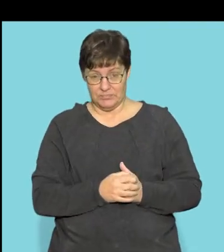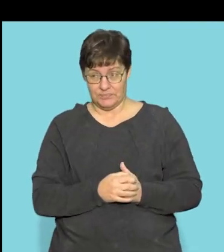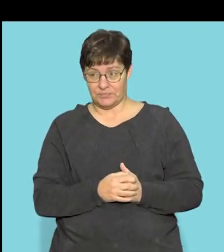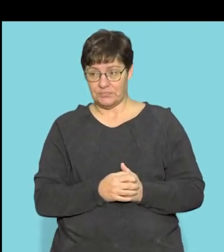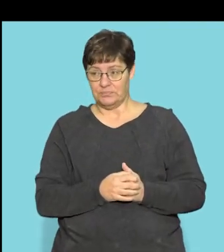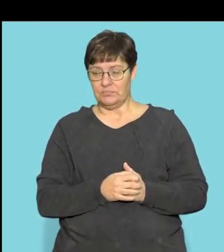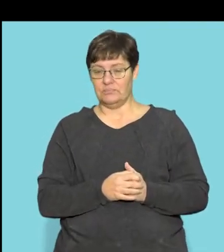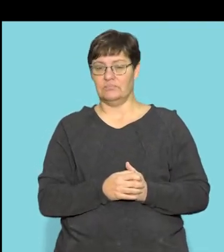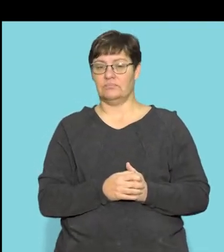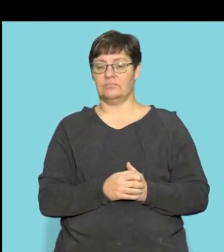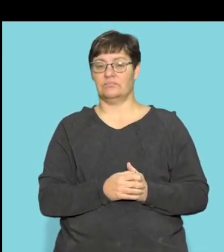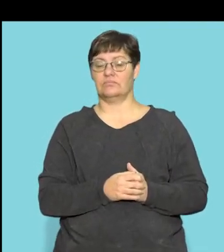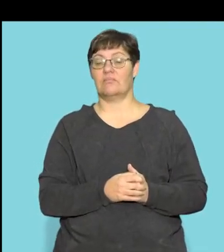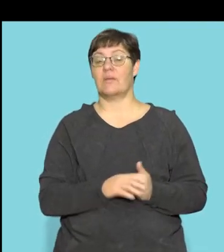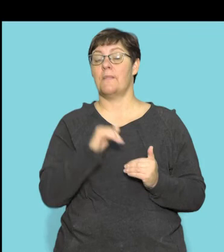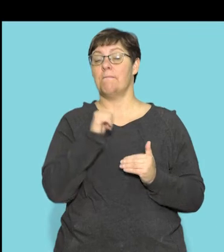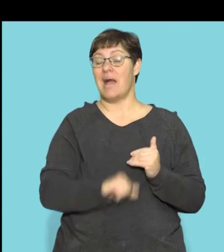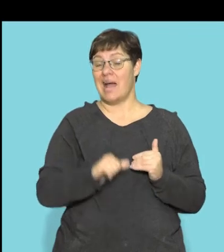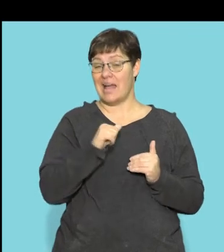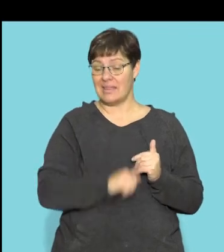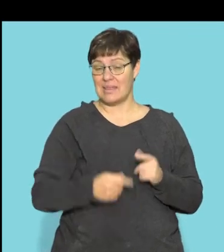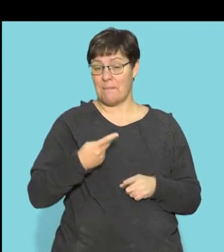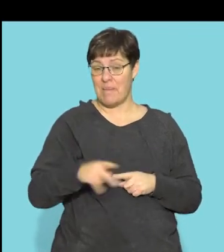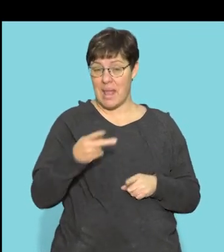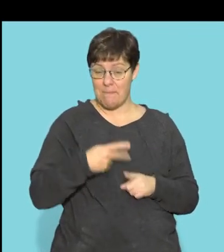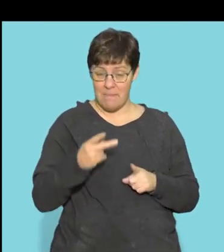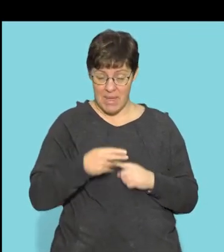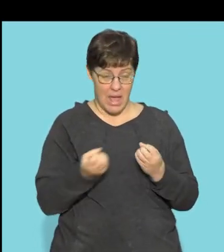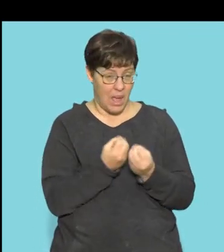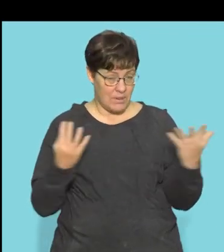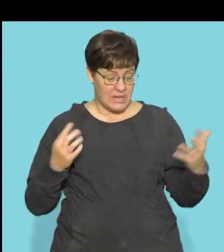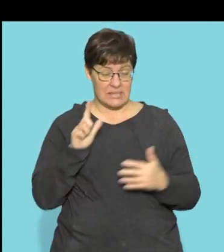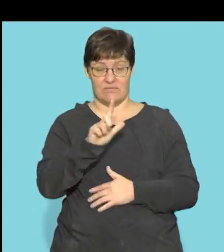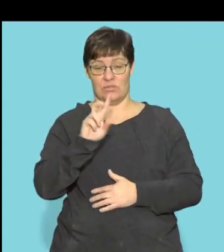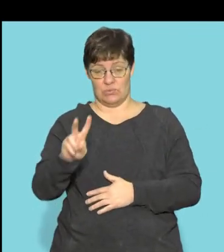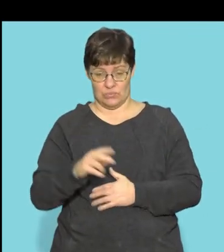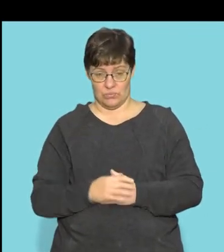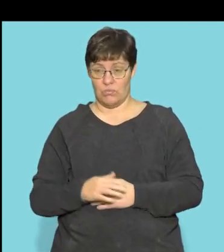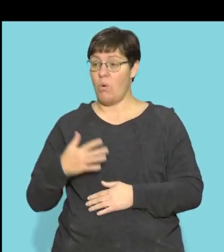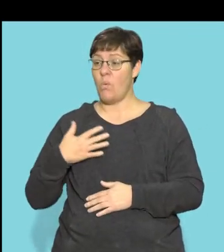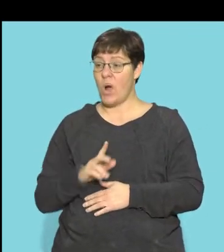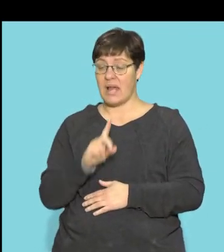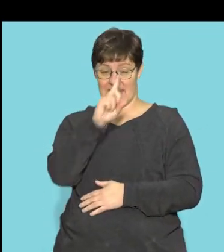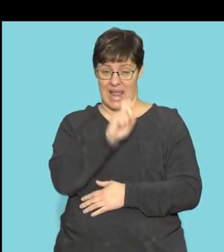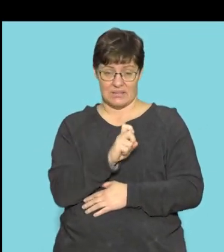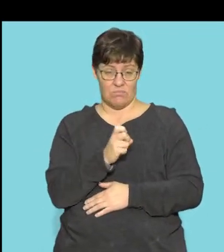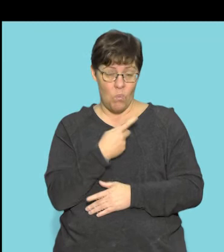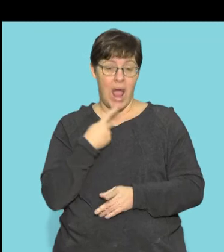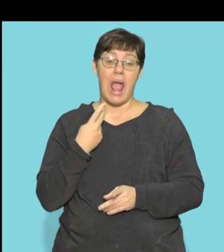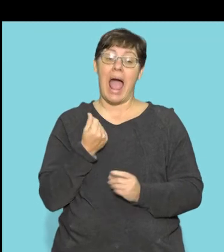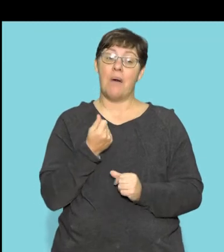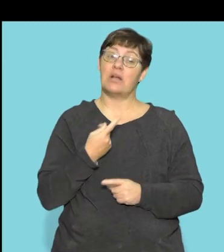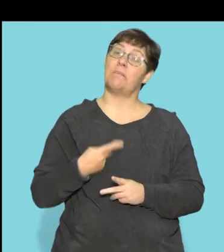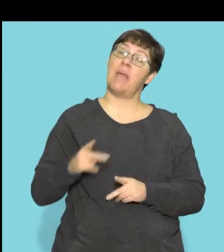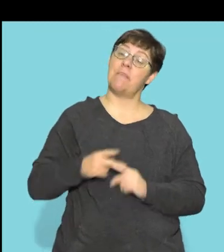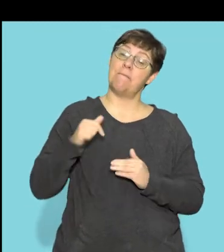want. And the number of months or number of payments will be 72. I want X because I don't know how much I